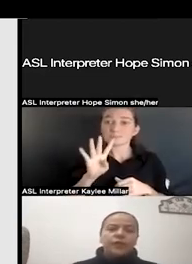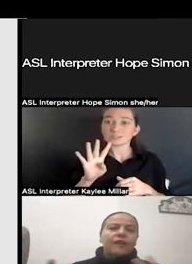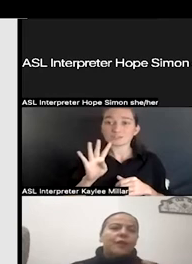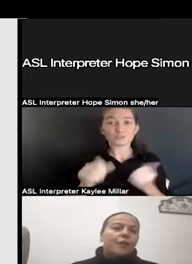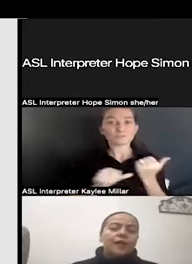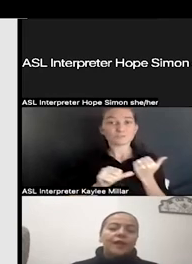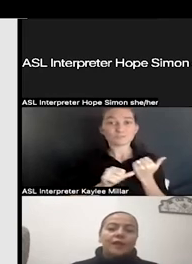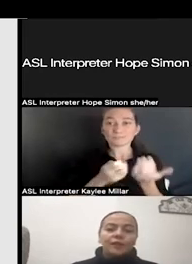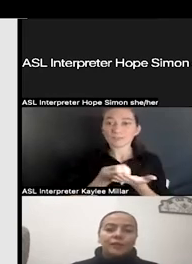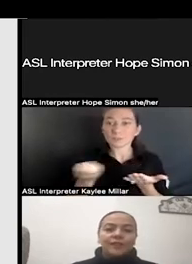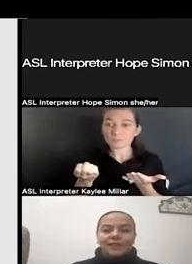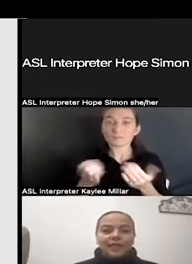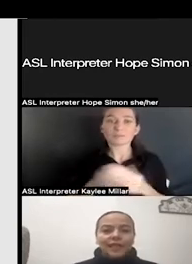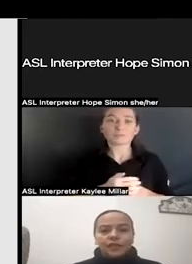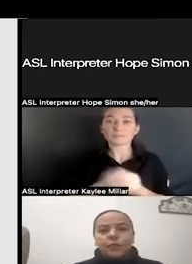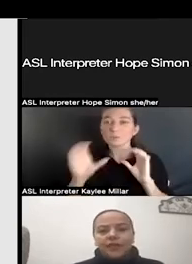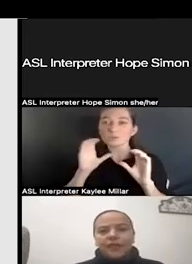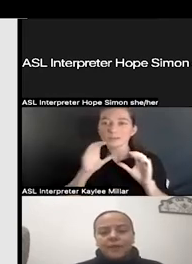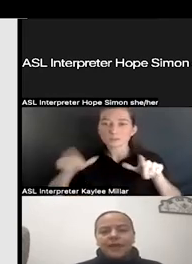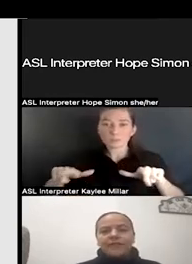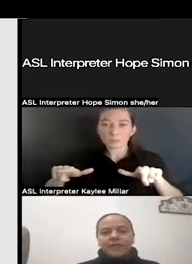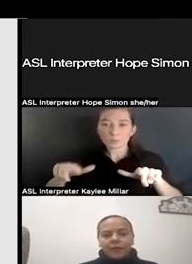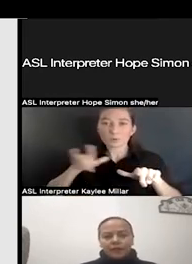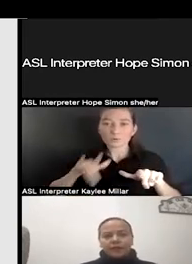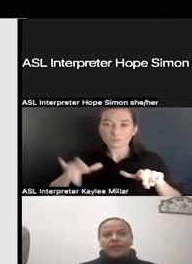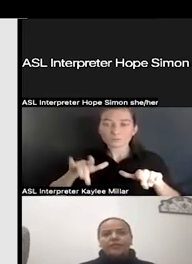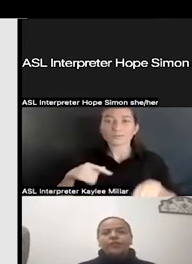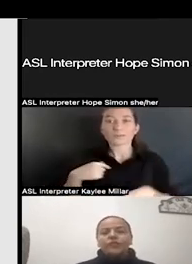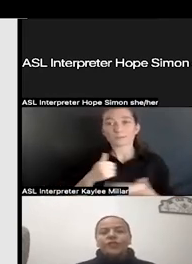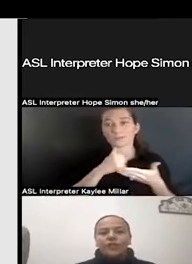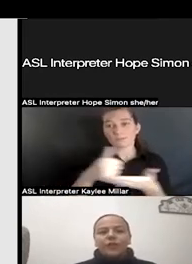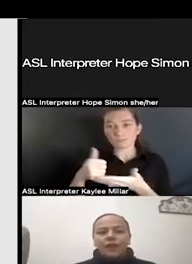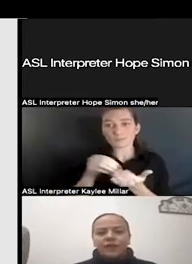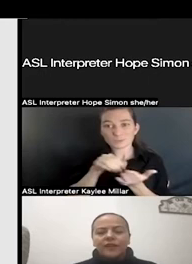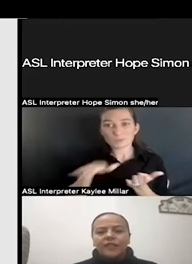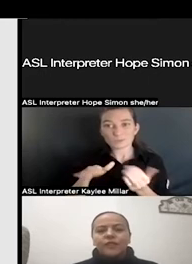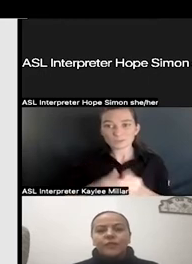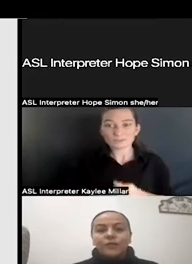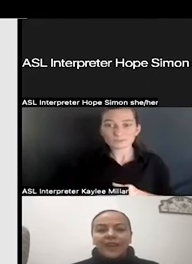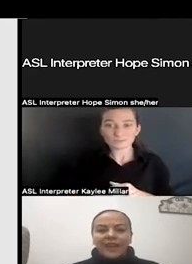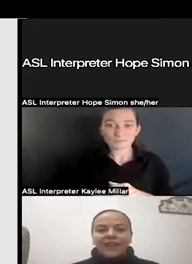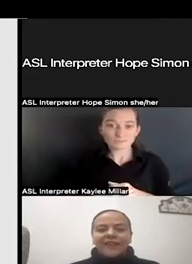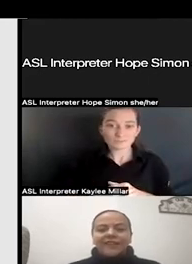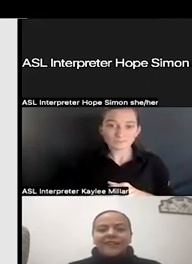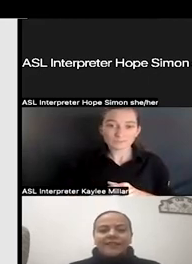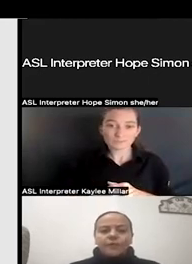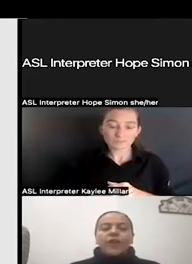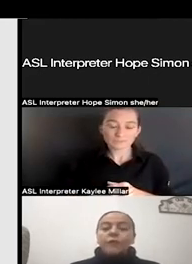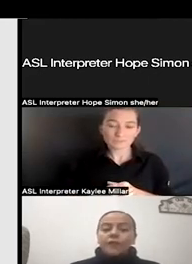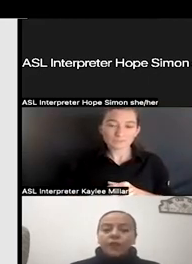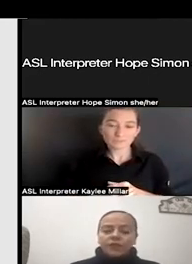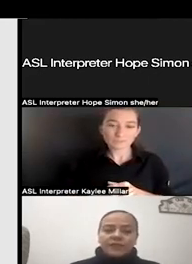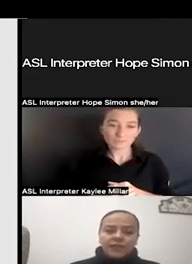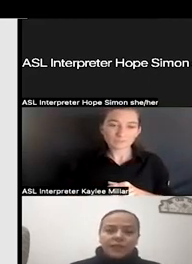boards. We are a school that's dedicated to supporting them and giving them opportunities to use that throughout the school day. We